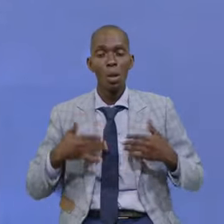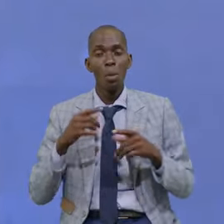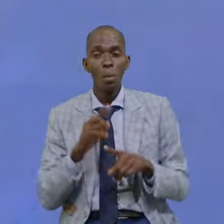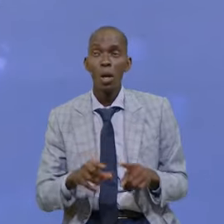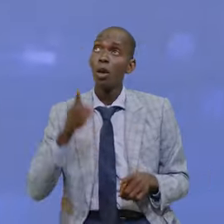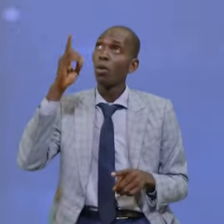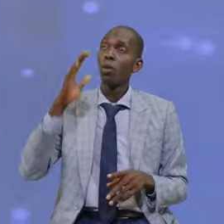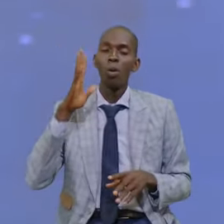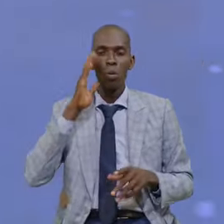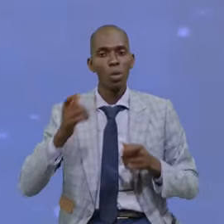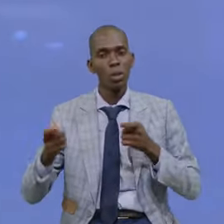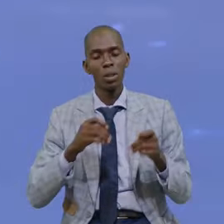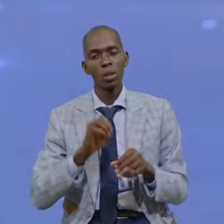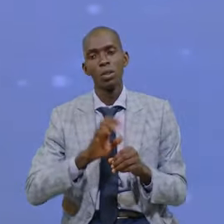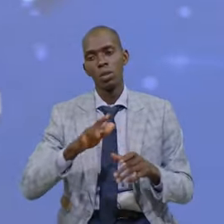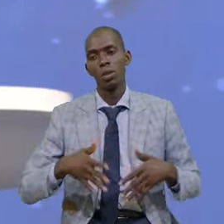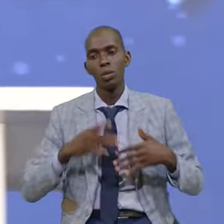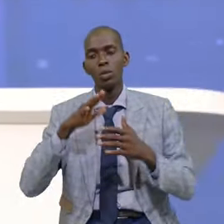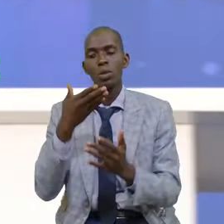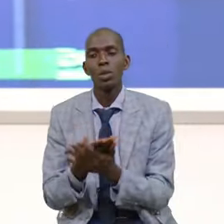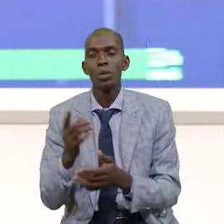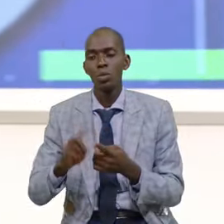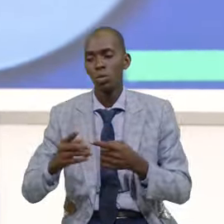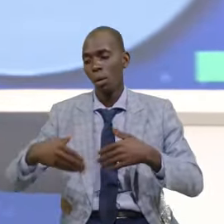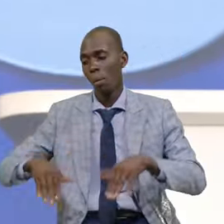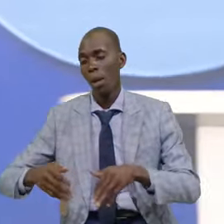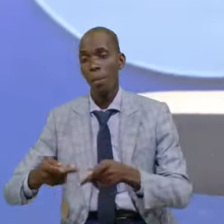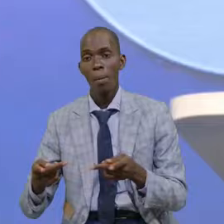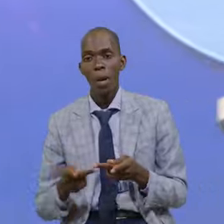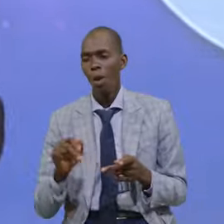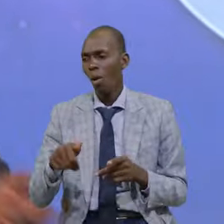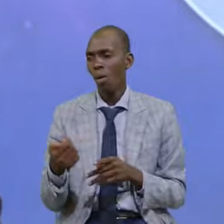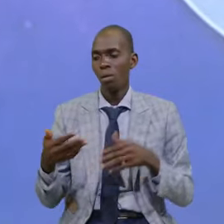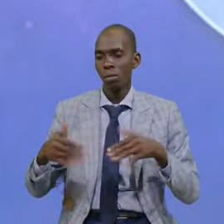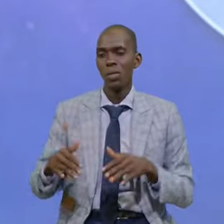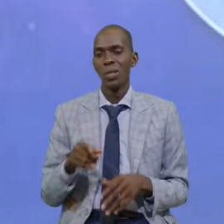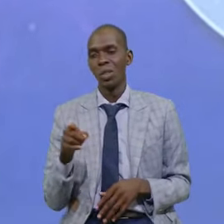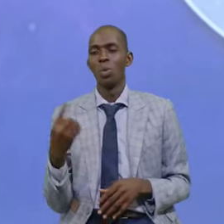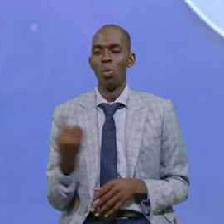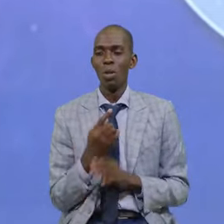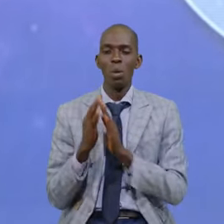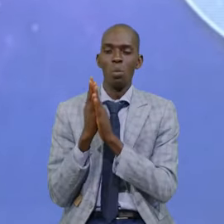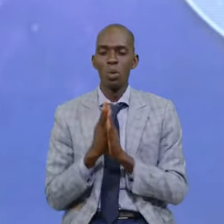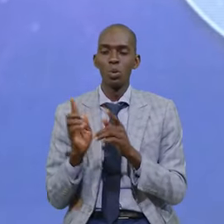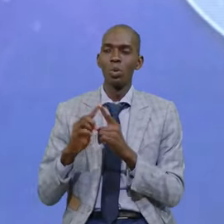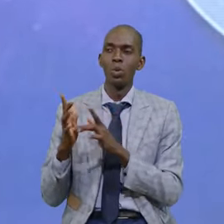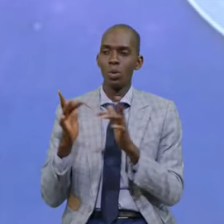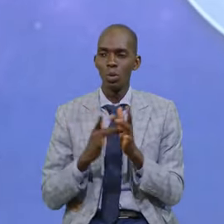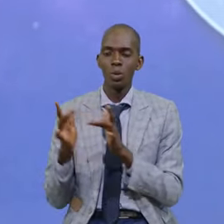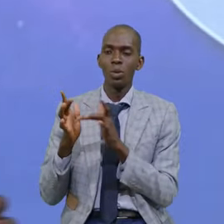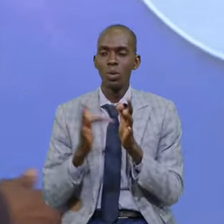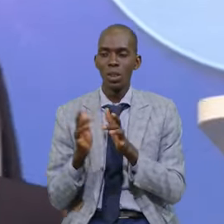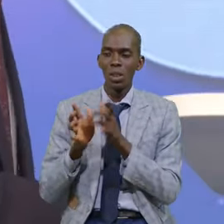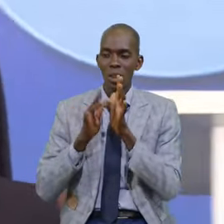life. You get to the market, and all the other market people is always calling Jesus, Jesus, and he doesn't worship